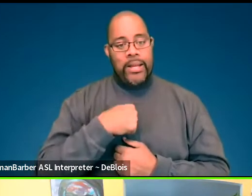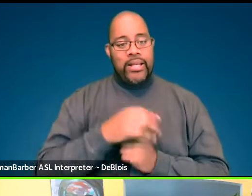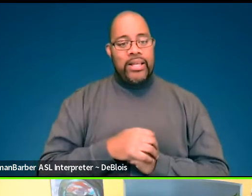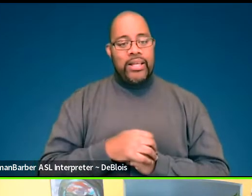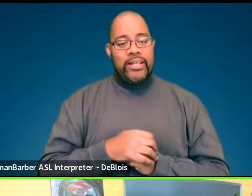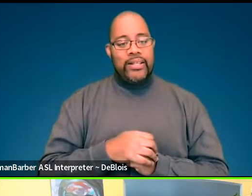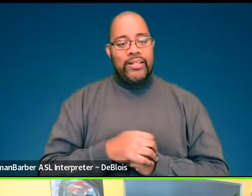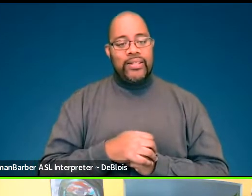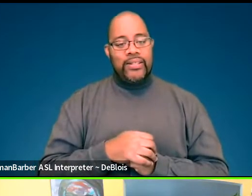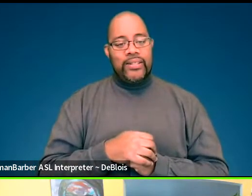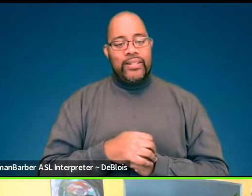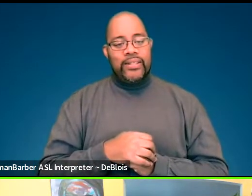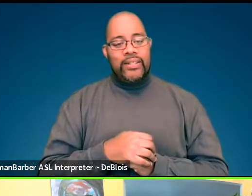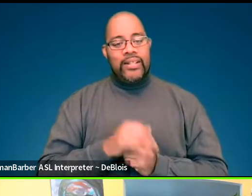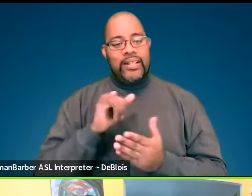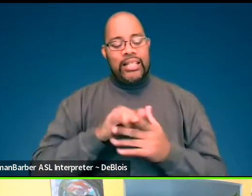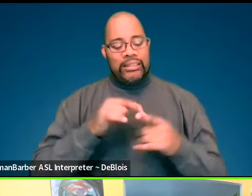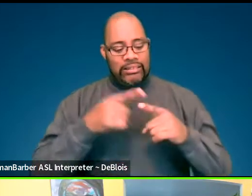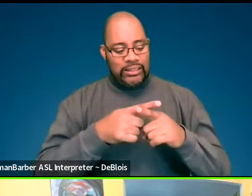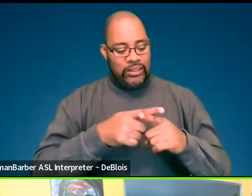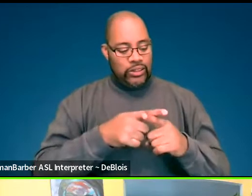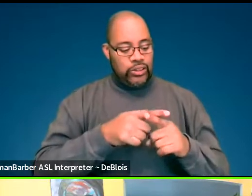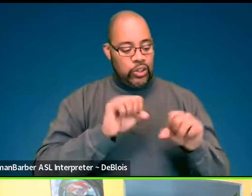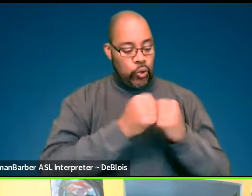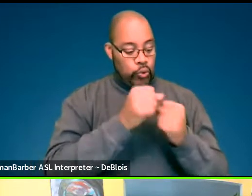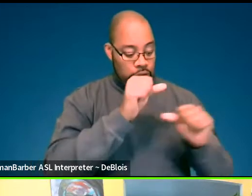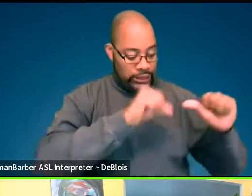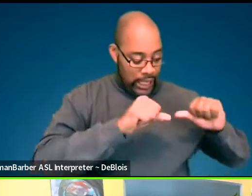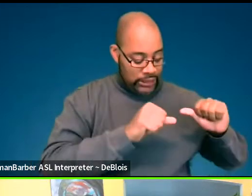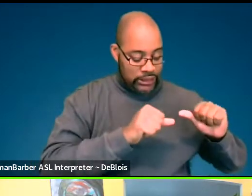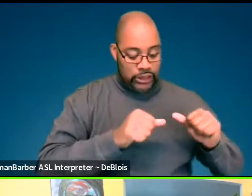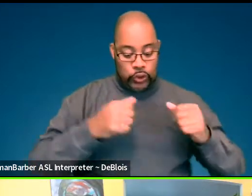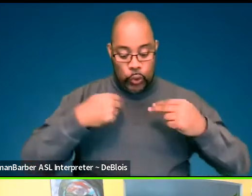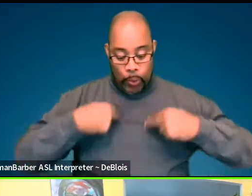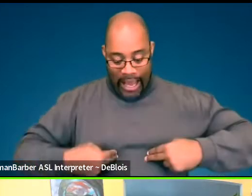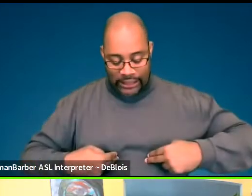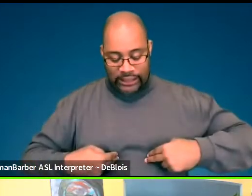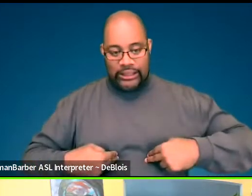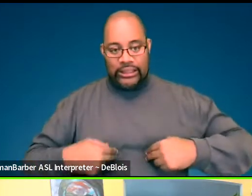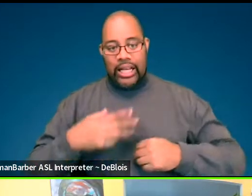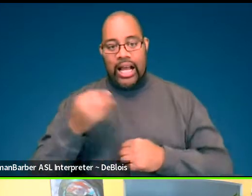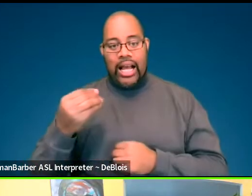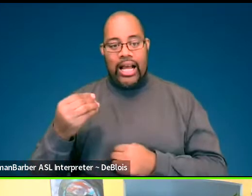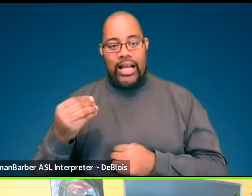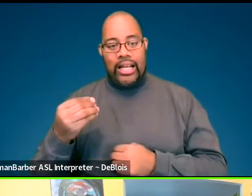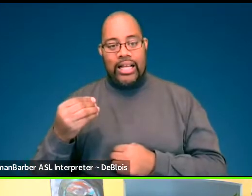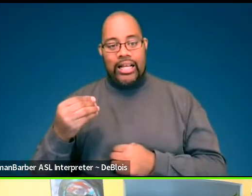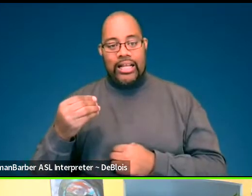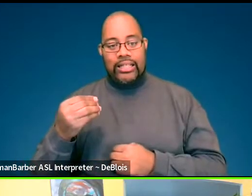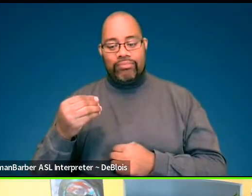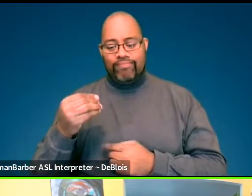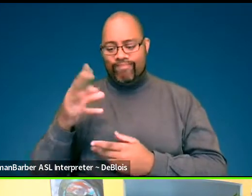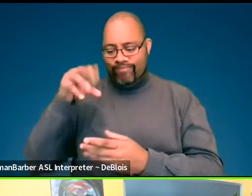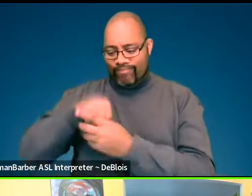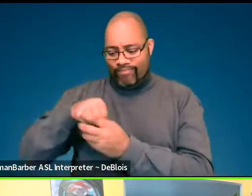the intersection of social sciences, humanities, and embodied